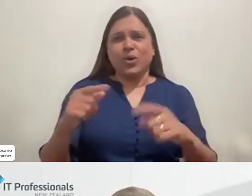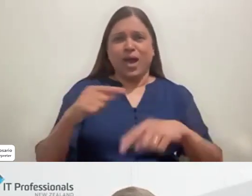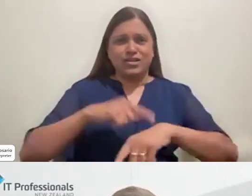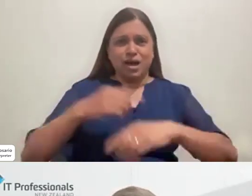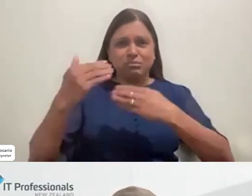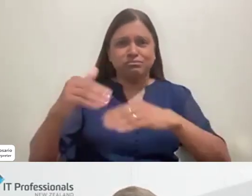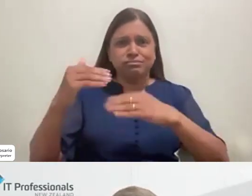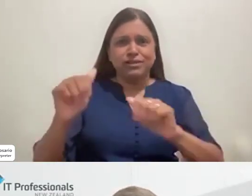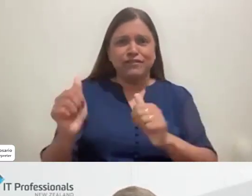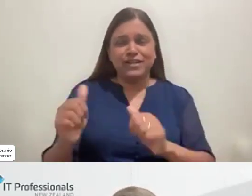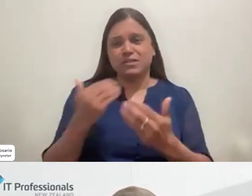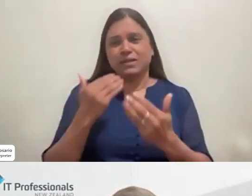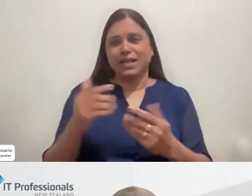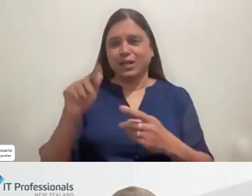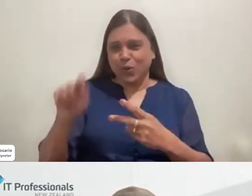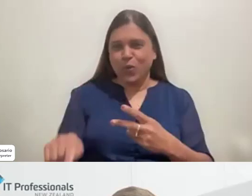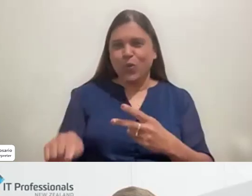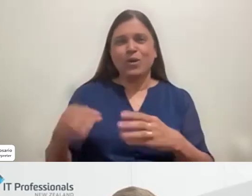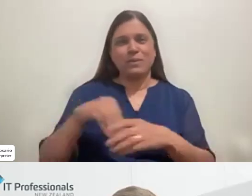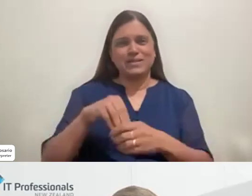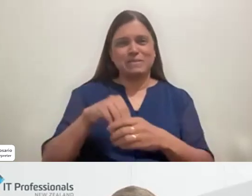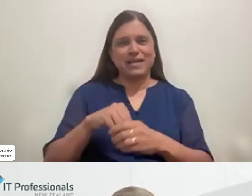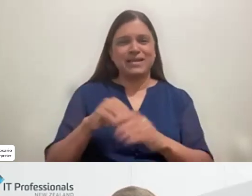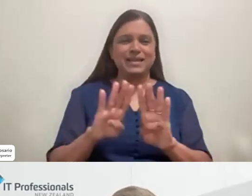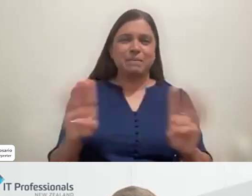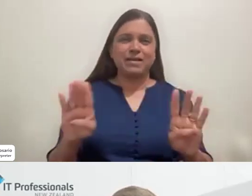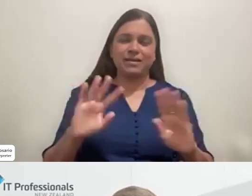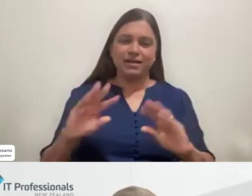for participating in our panel this morning, and we'll pass it back to you.